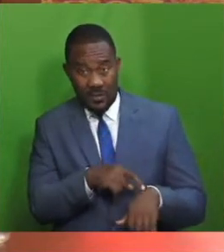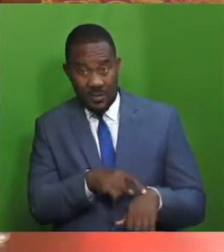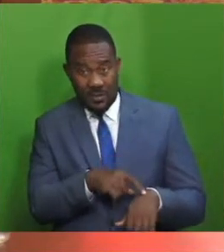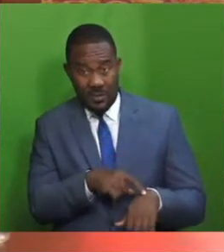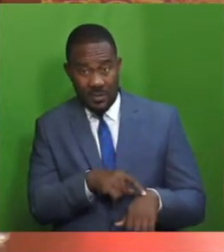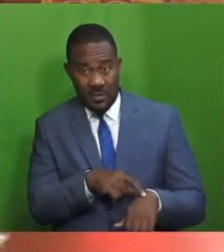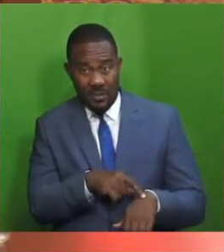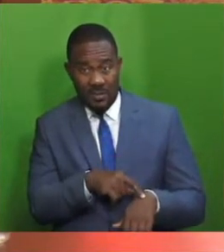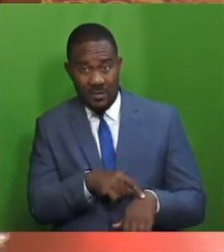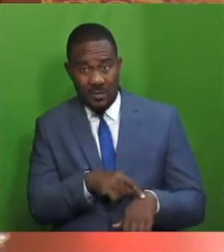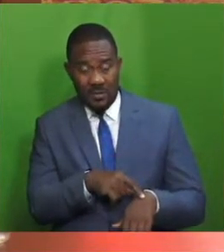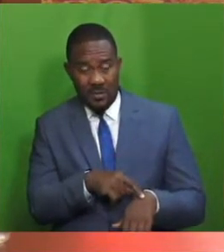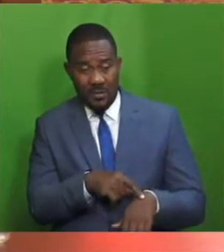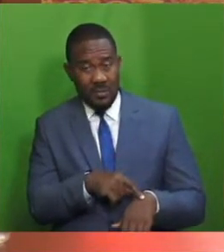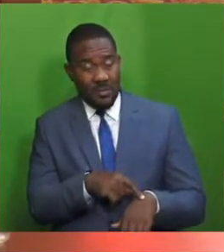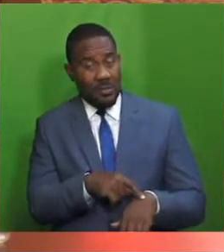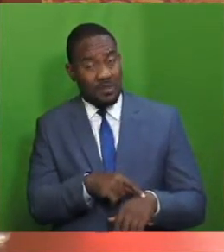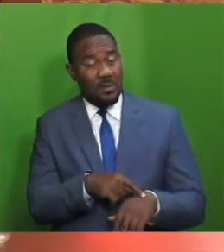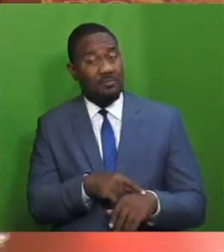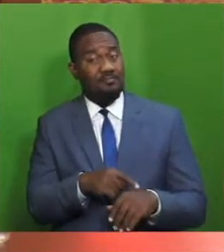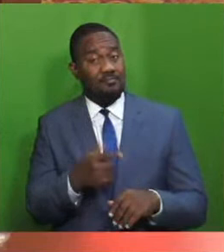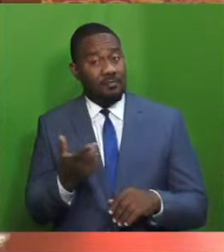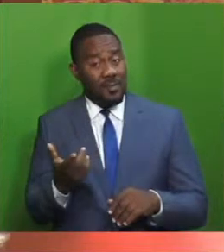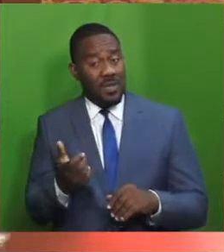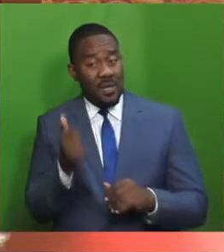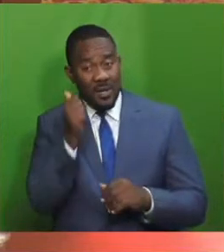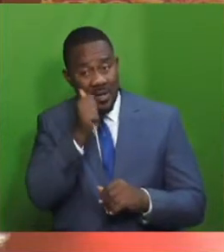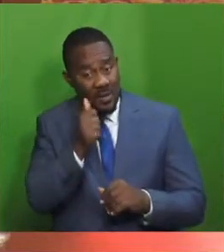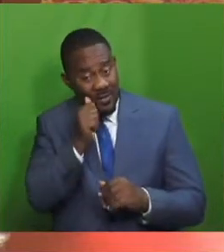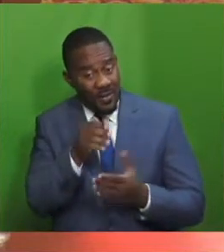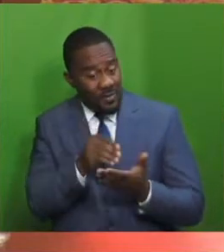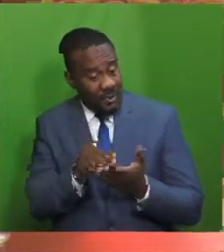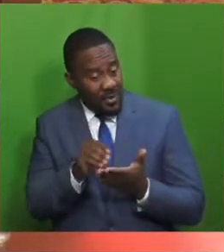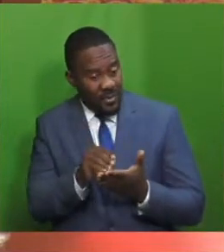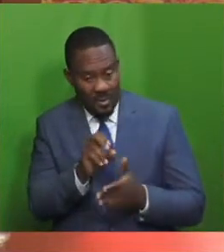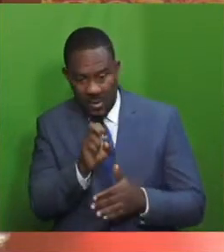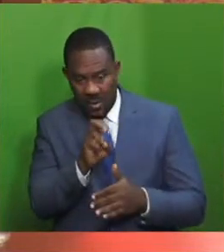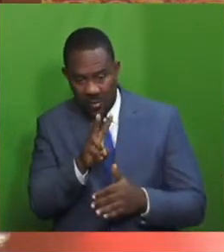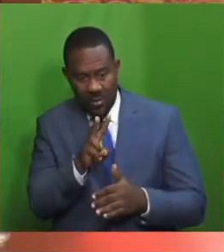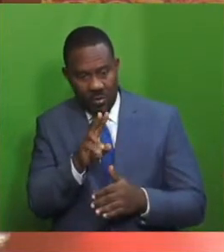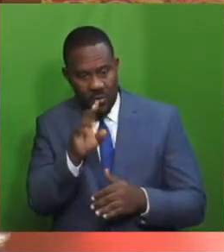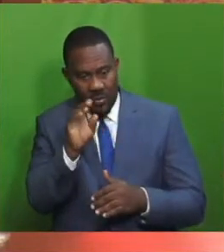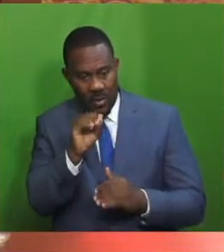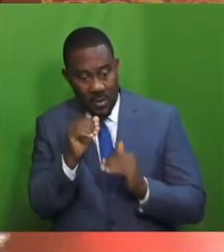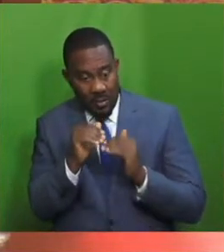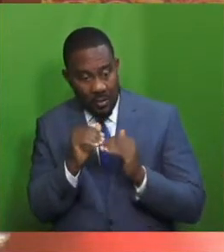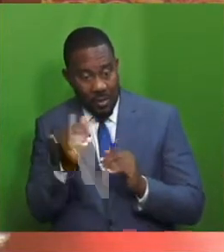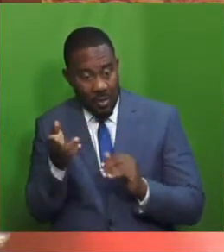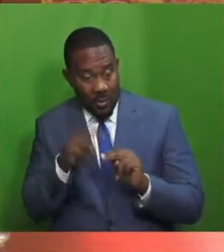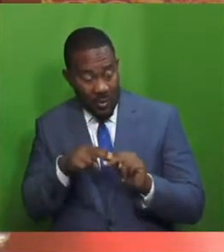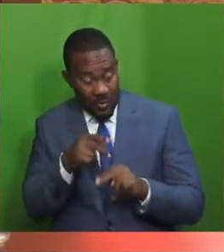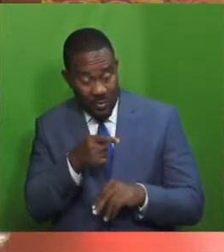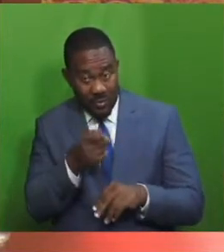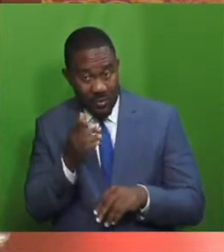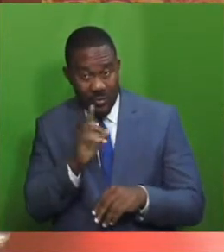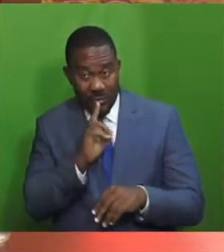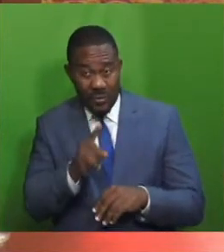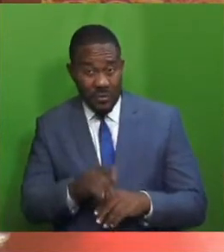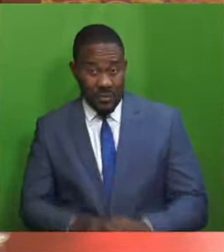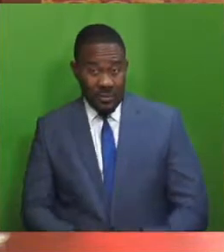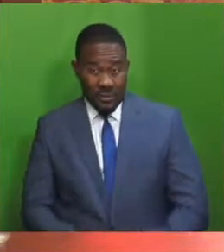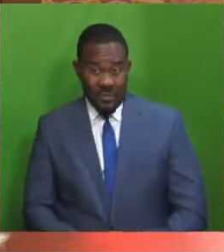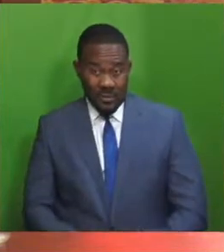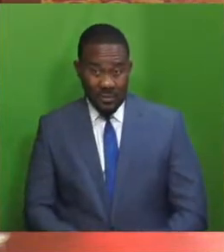it ever cross 12%? Please, be realistic. Be realistic. And yet you want